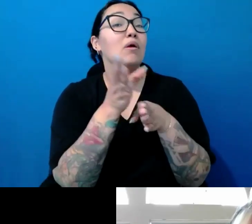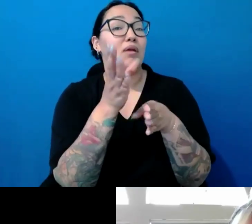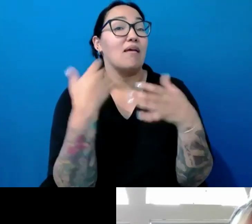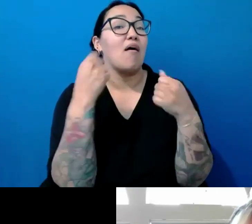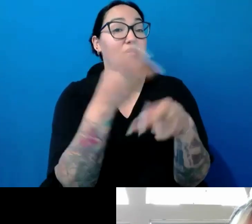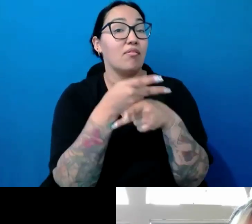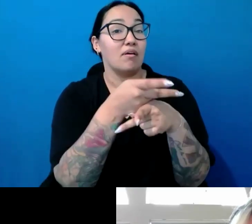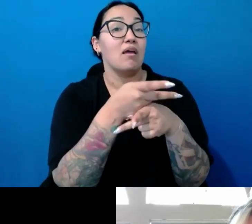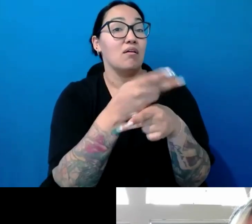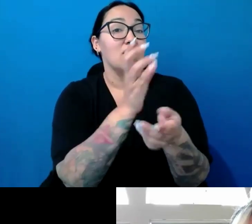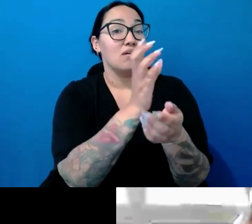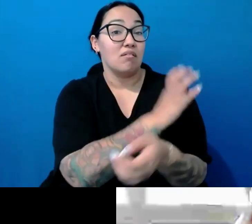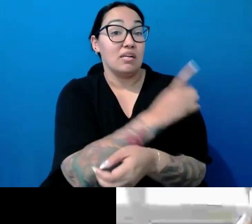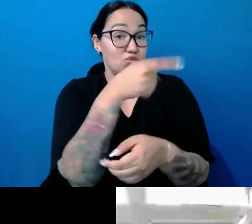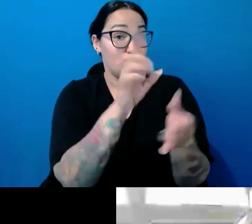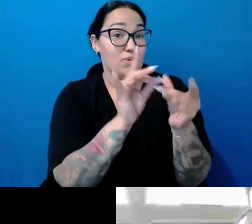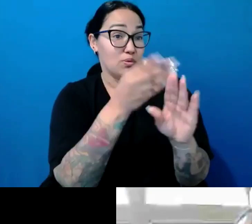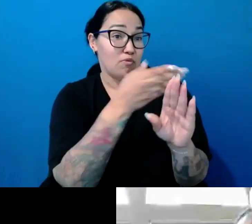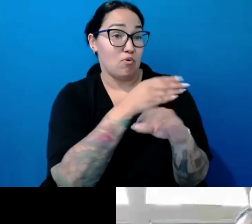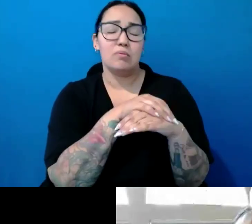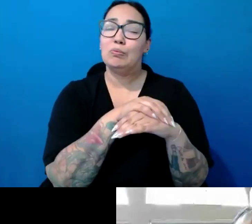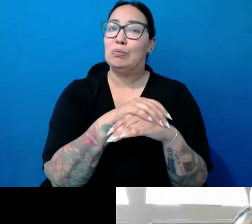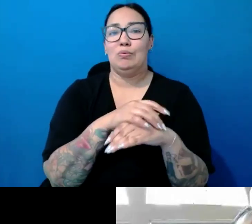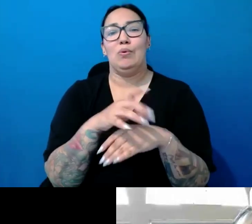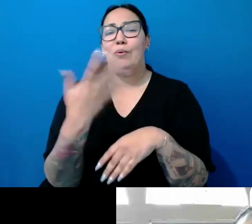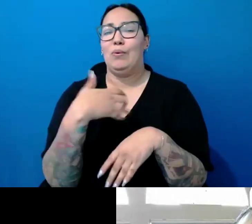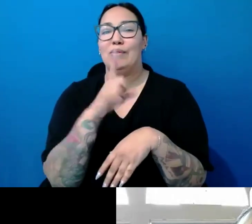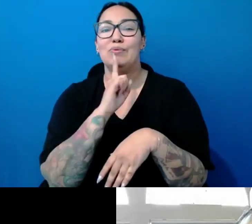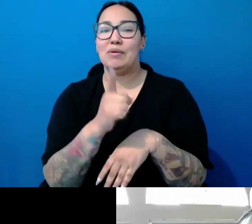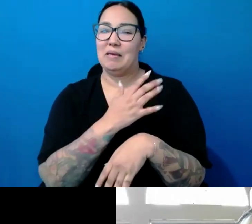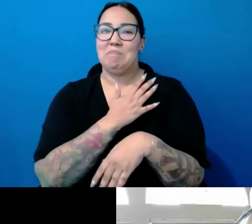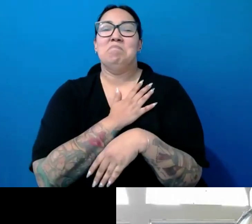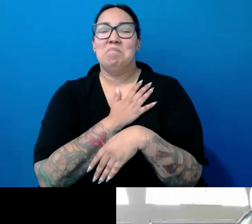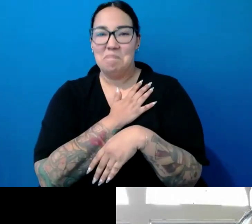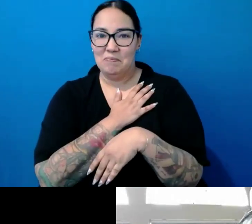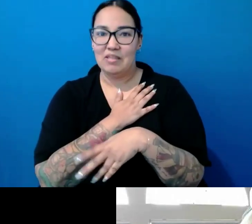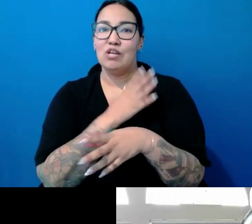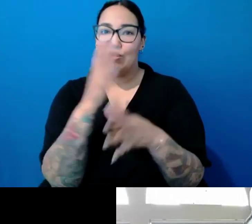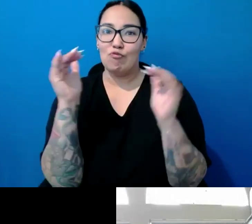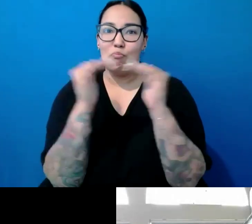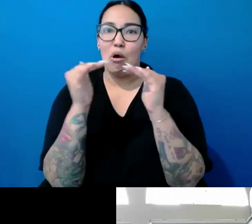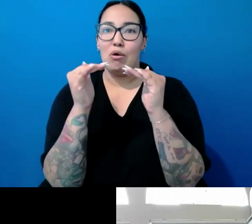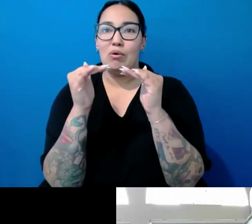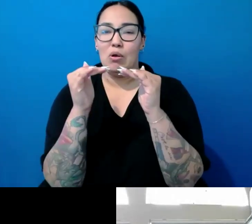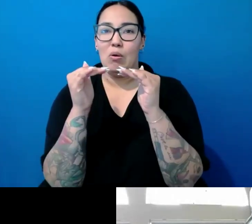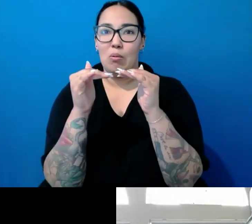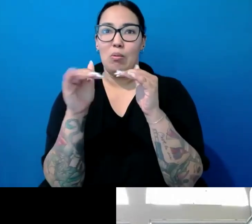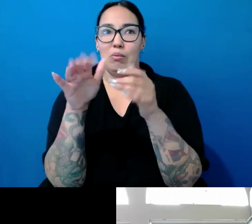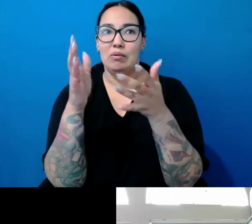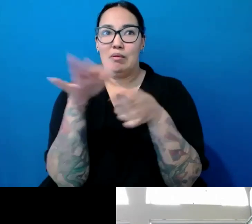about. Great, wonderful. That's really heartening to hear that you partnered at the local level and started at community health